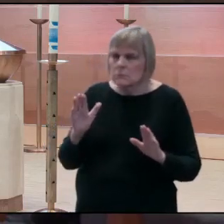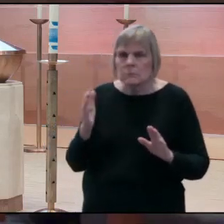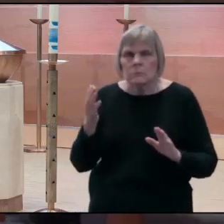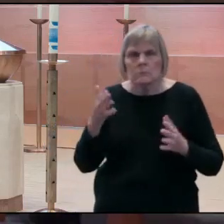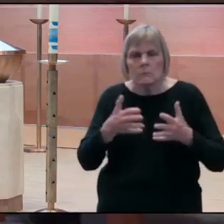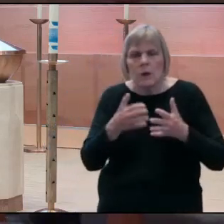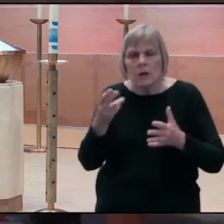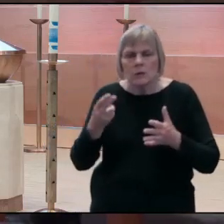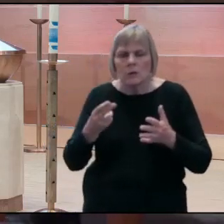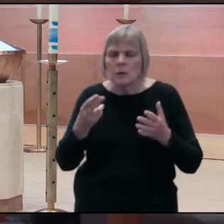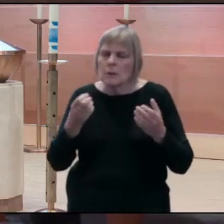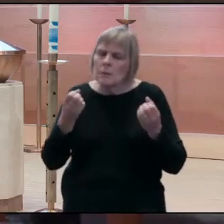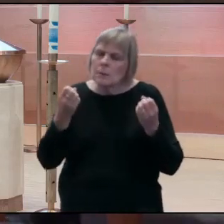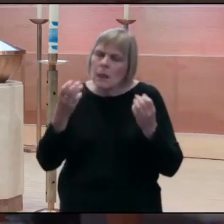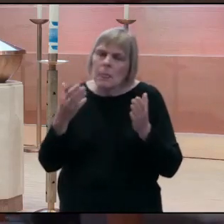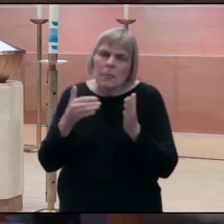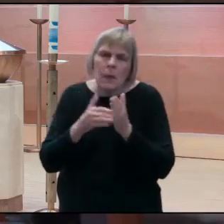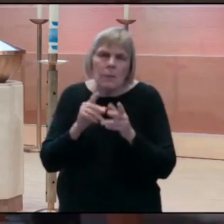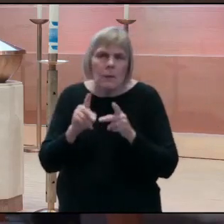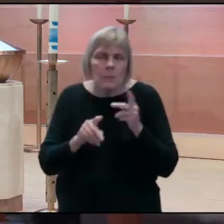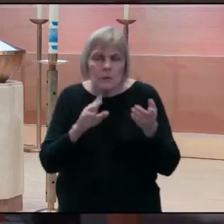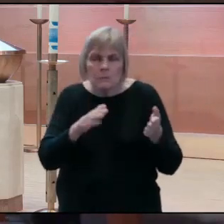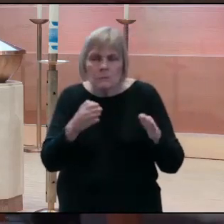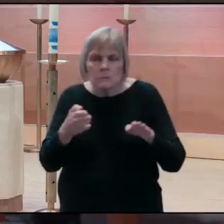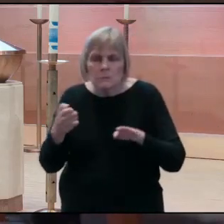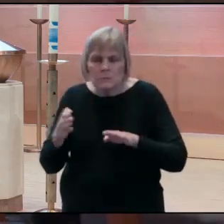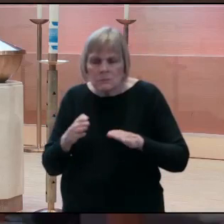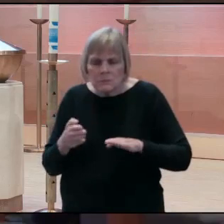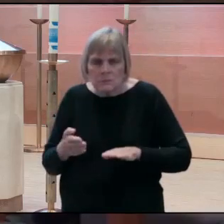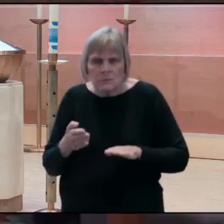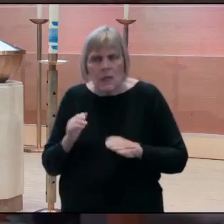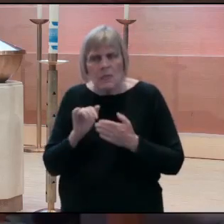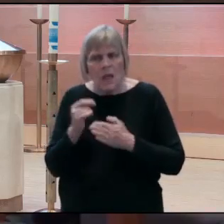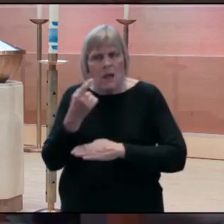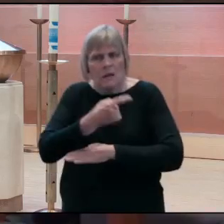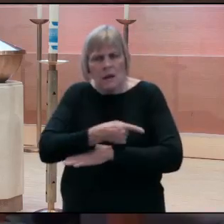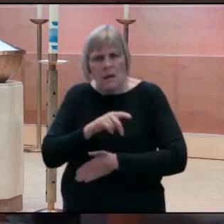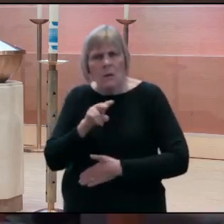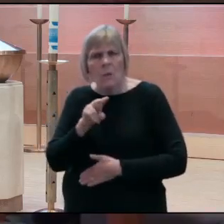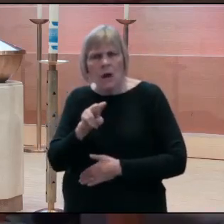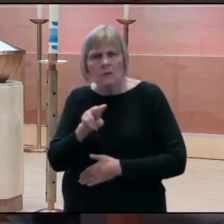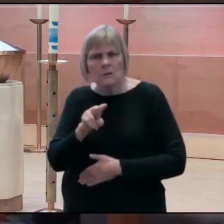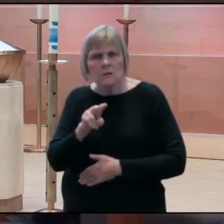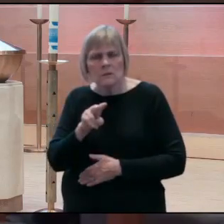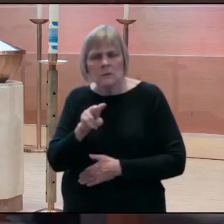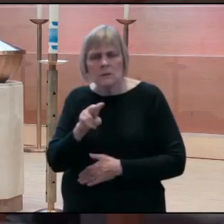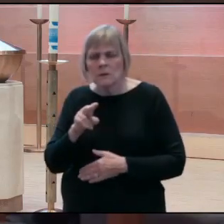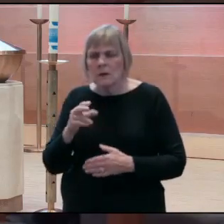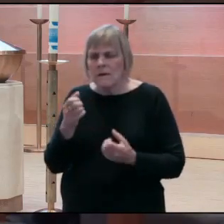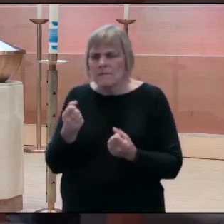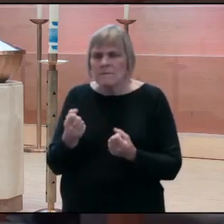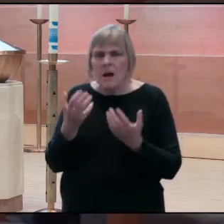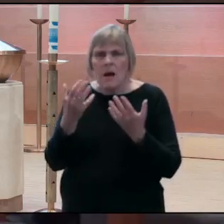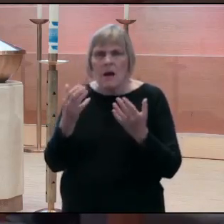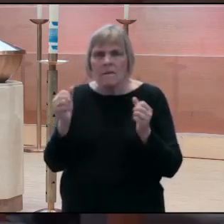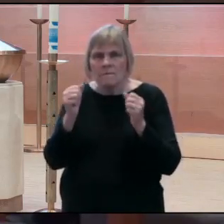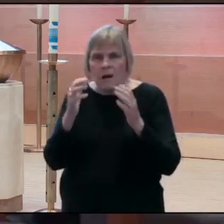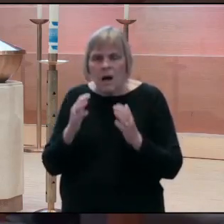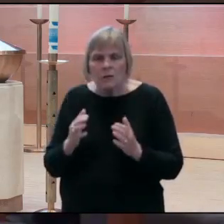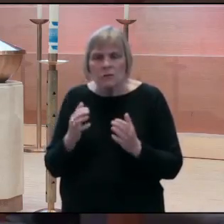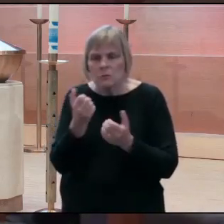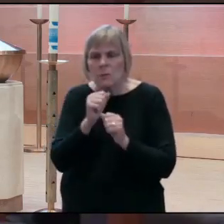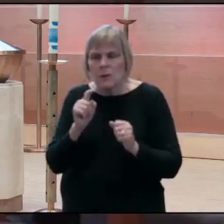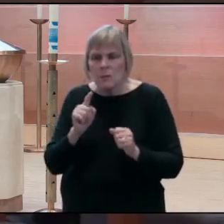history. Thousands of people lost their lives. And yet the thing that stood out to me that day was watching those firefighters, those rescue workers